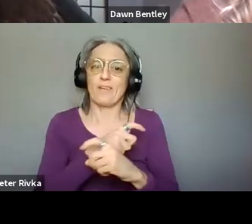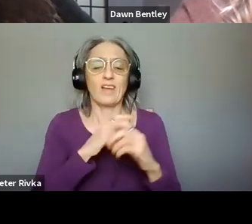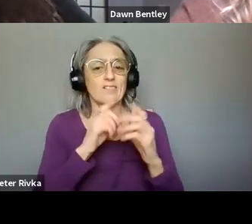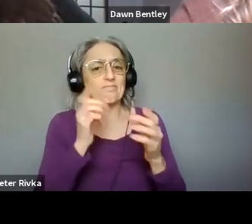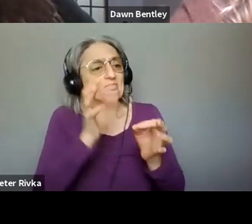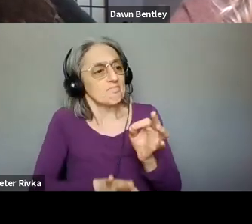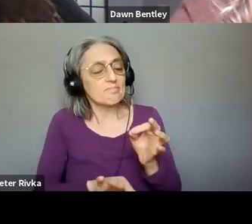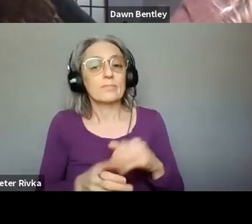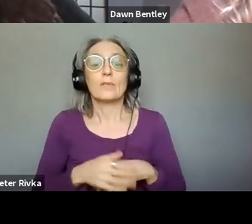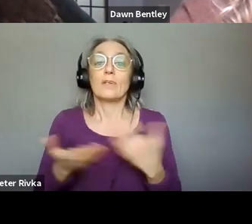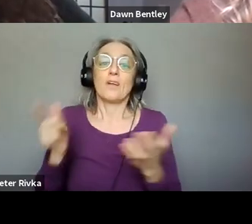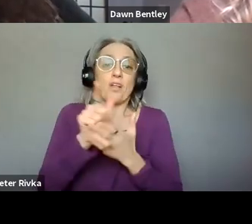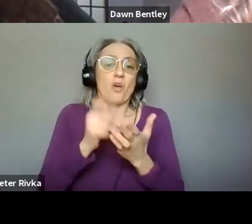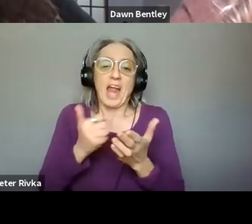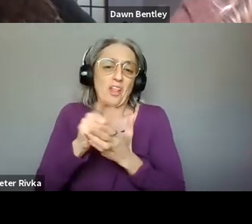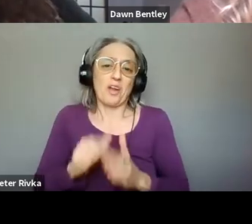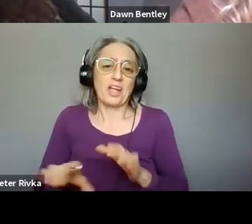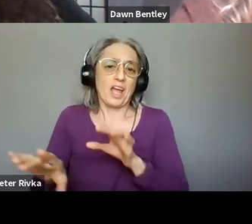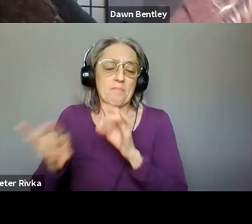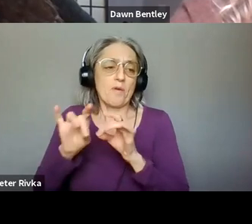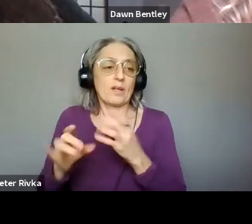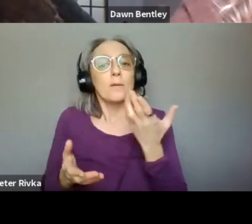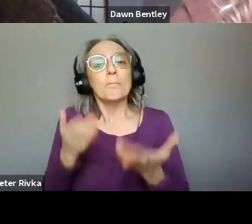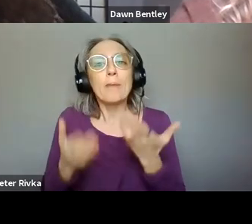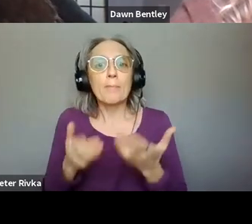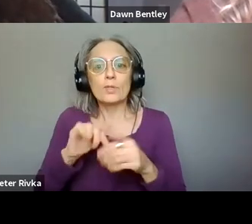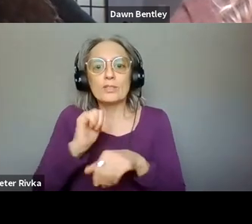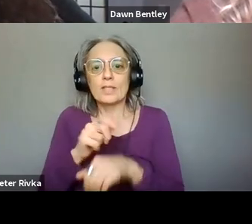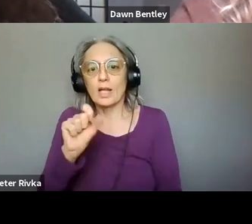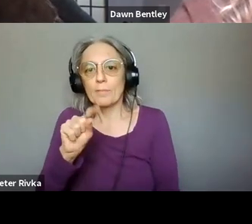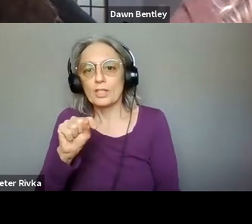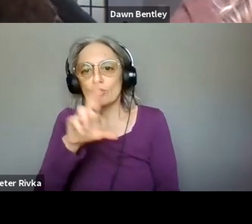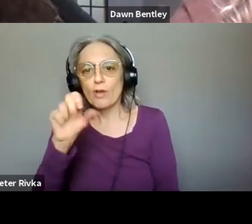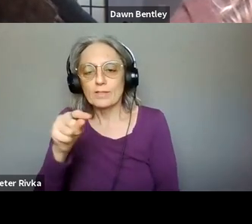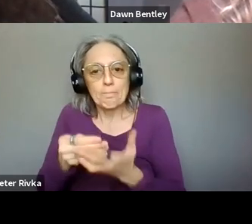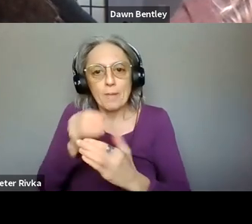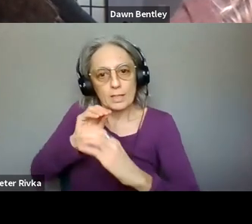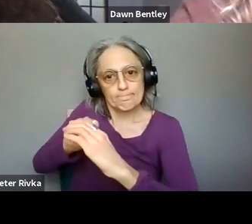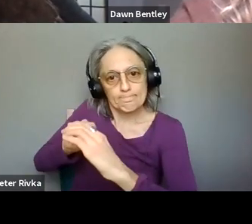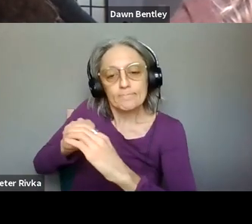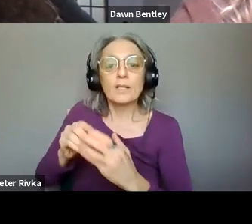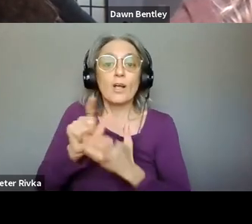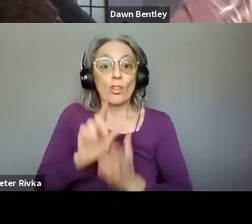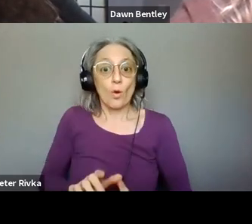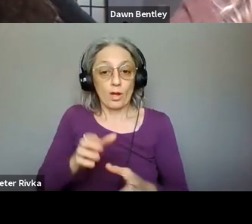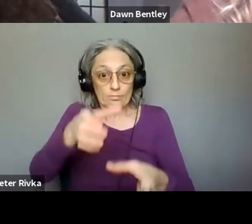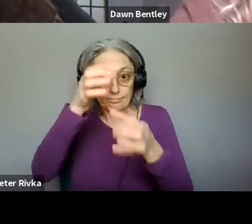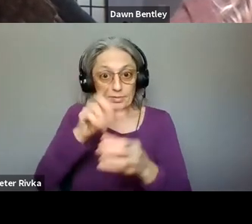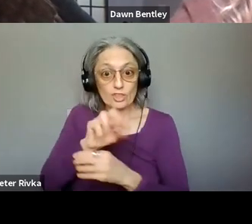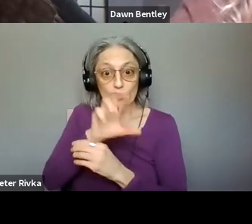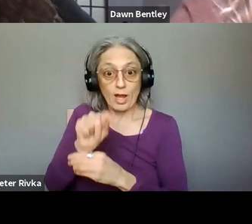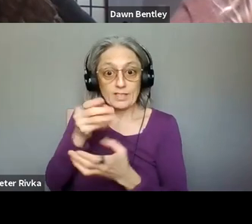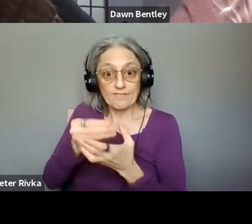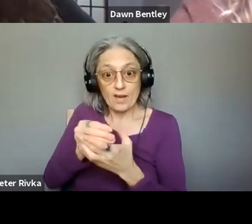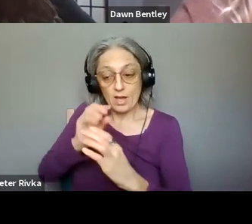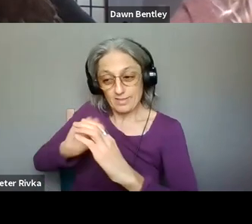than if you need some kind of trust. If you need a lawyer that is more into trust planning and that sort of thing, that's kind of a different